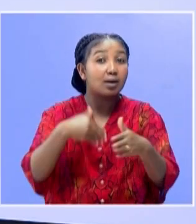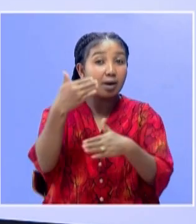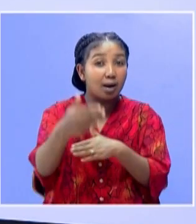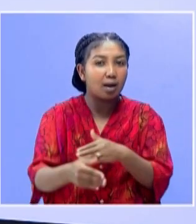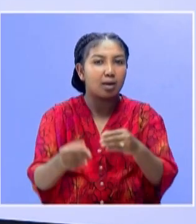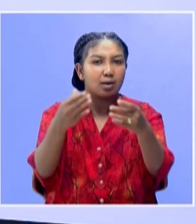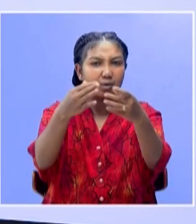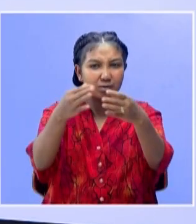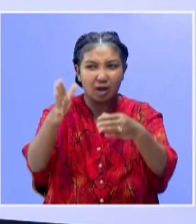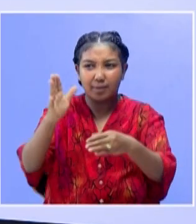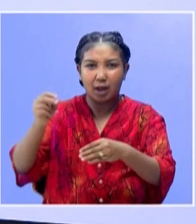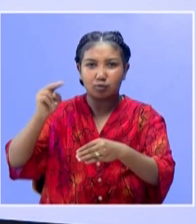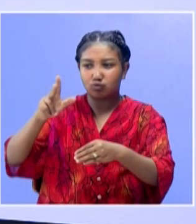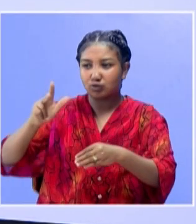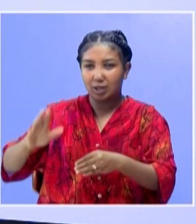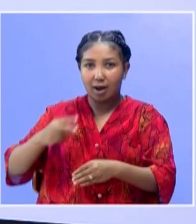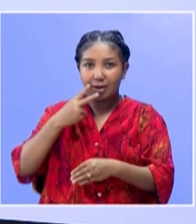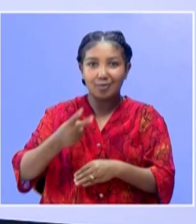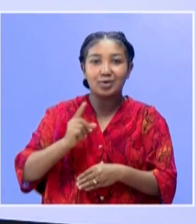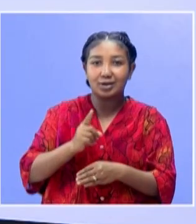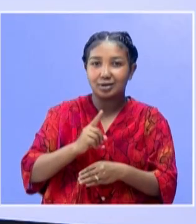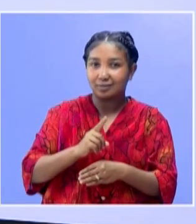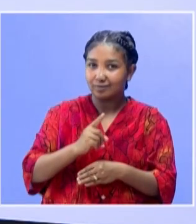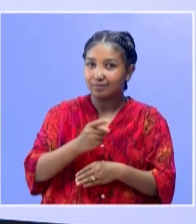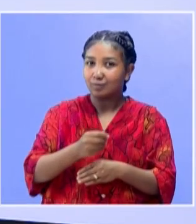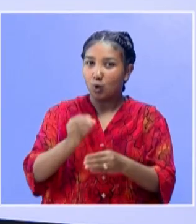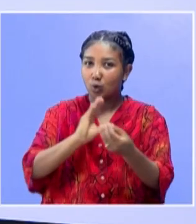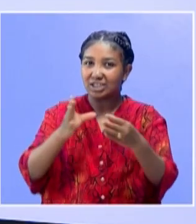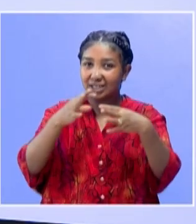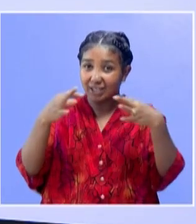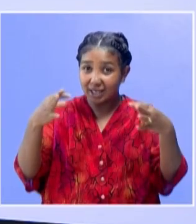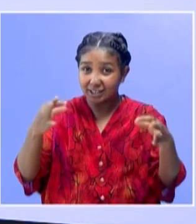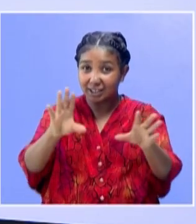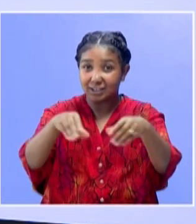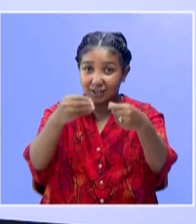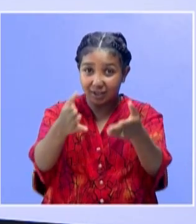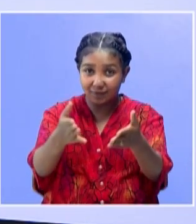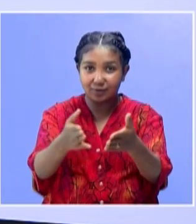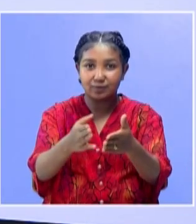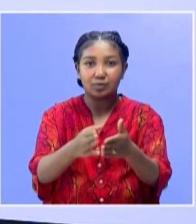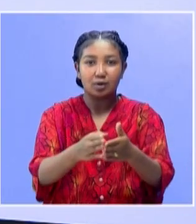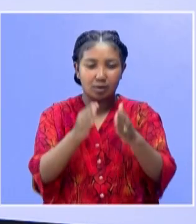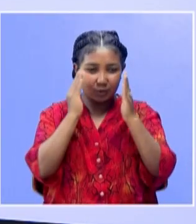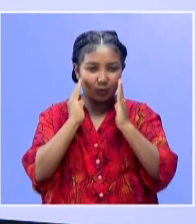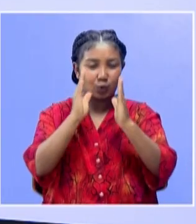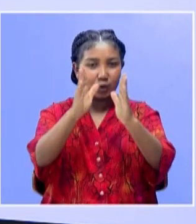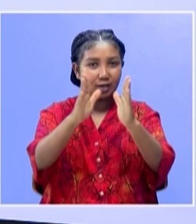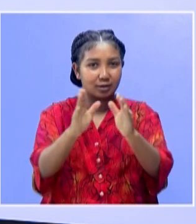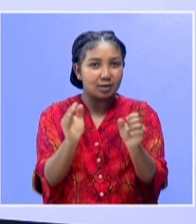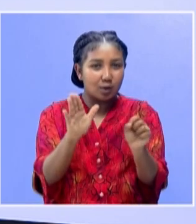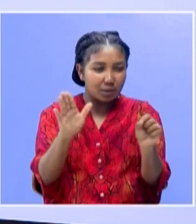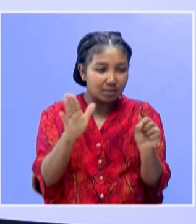will see the other conditionals. So at that time, when a conditional sentence is given, give attention to the